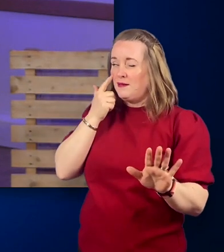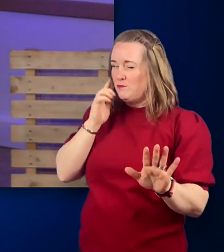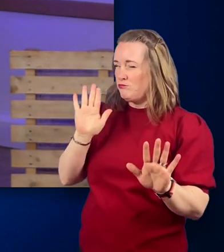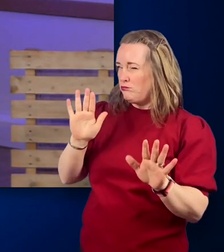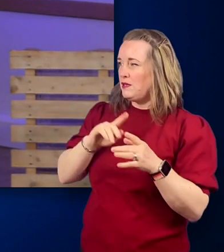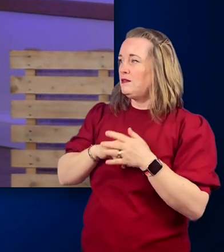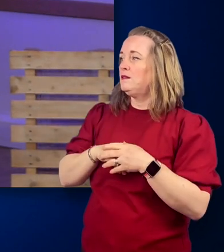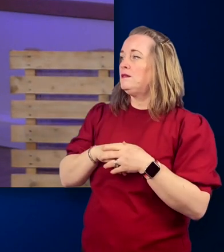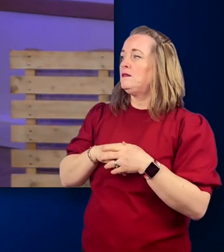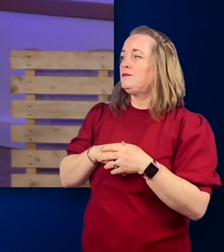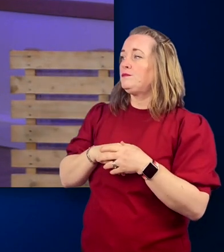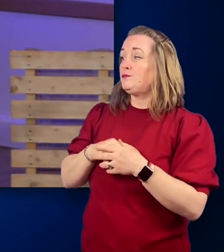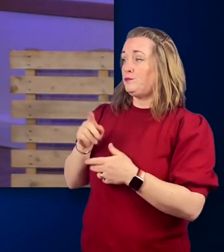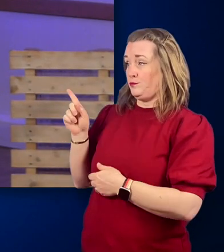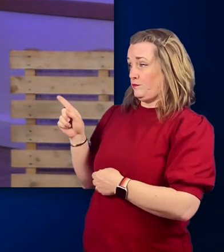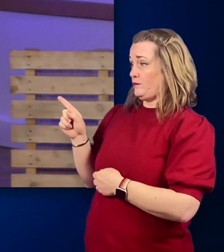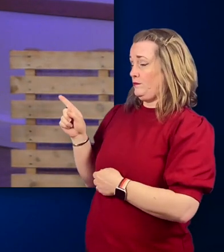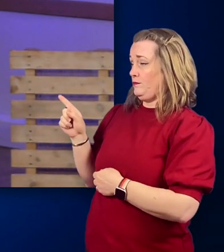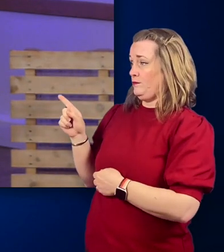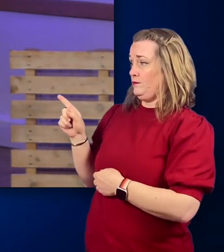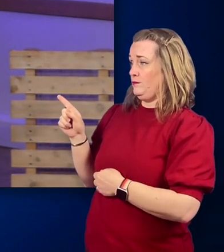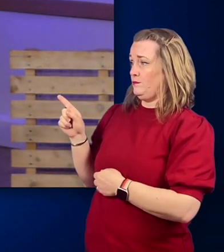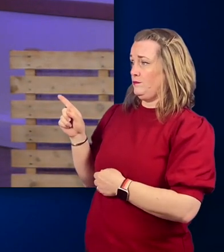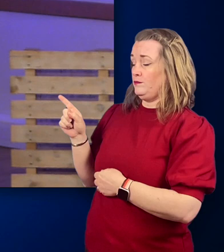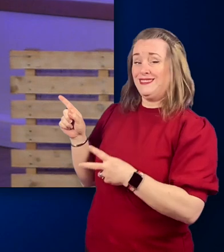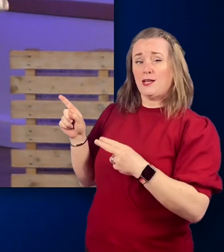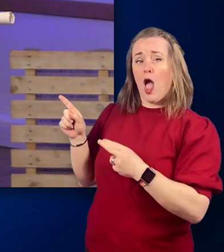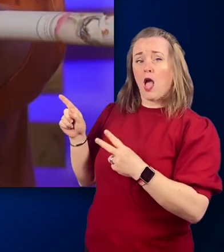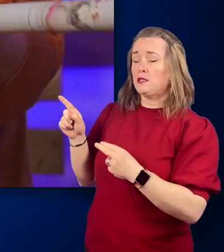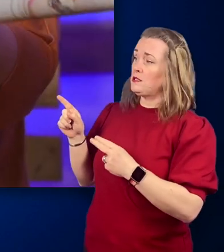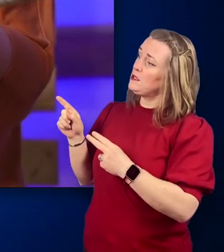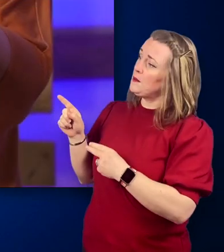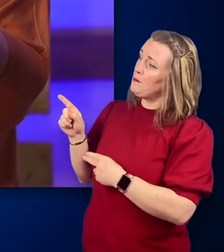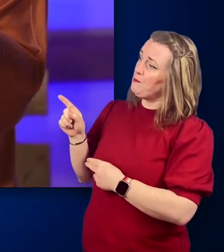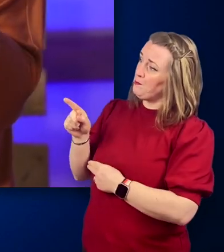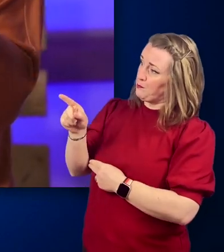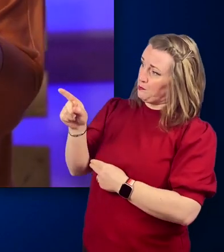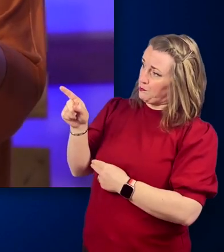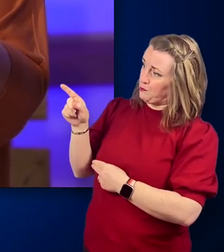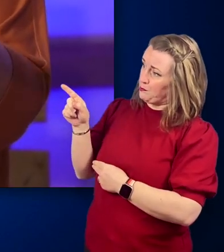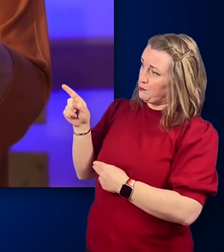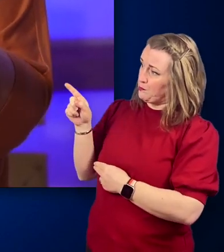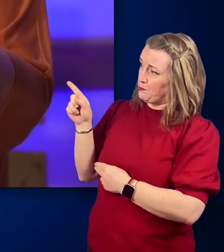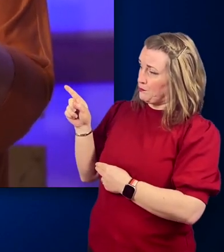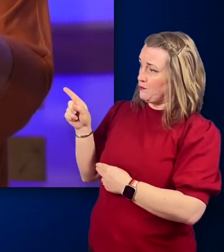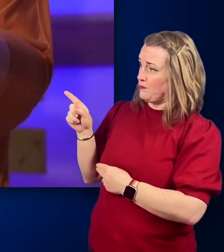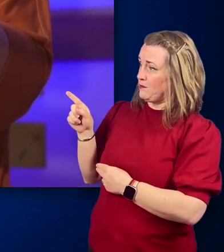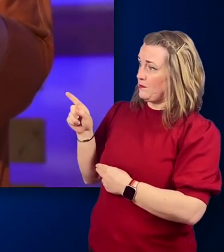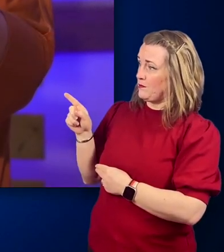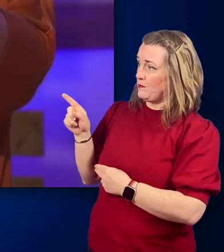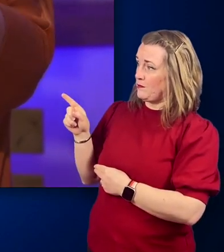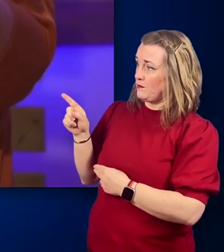do is you're going to make some cuts from one end, going right through all the layers of